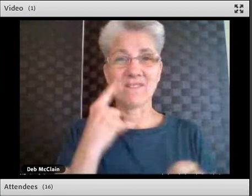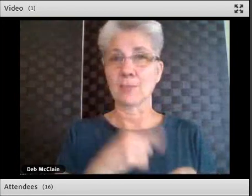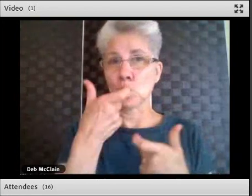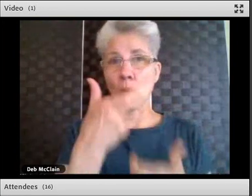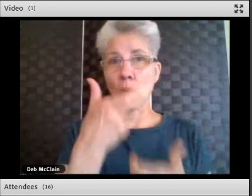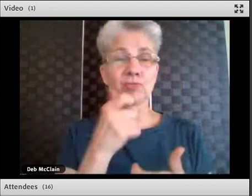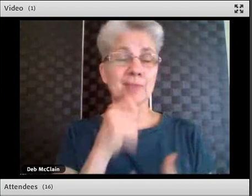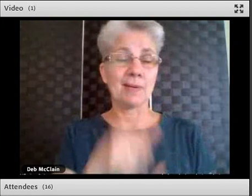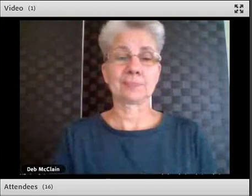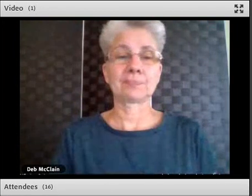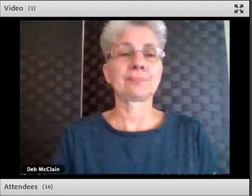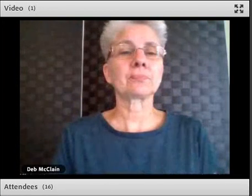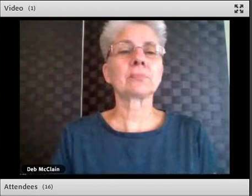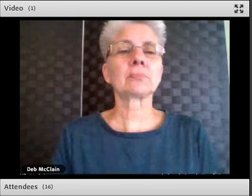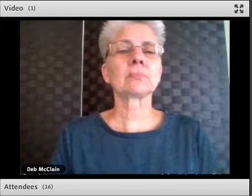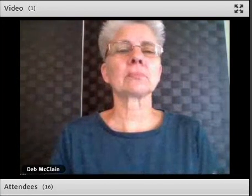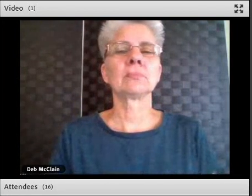so.